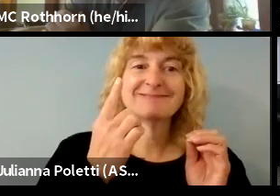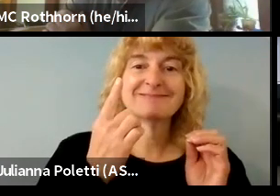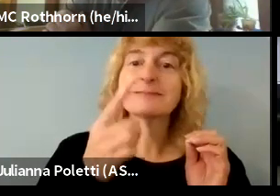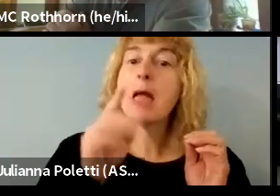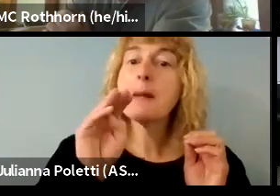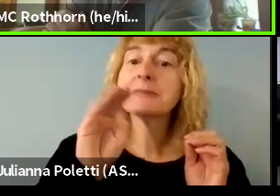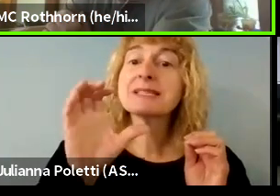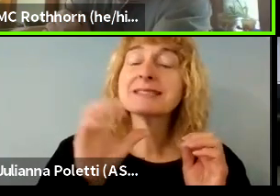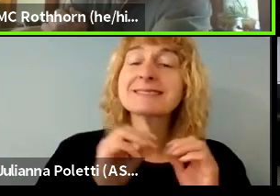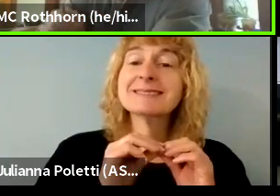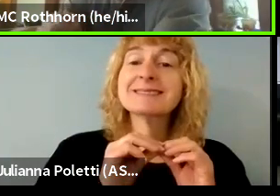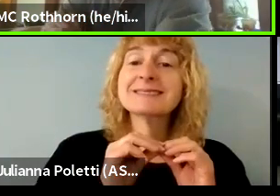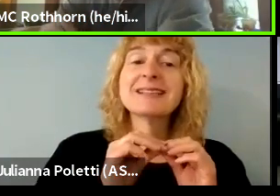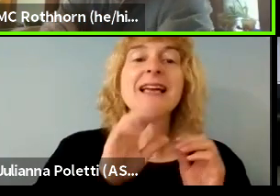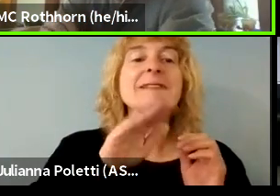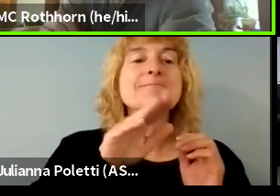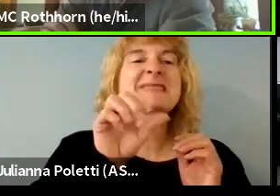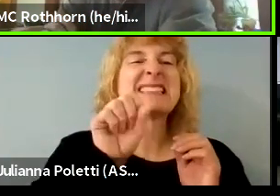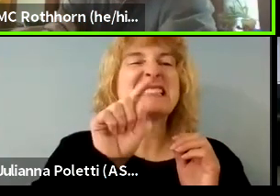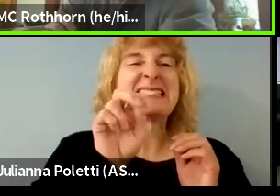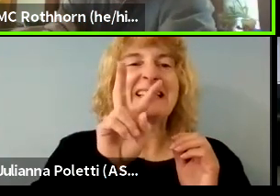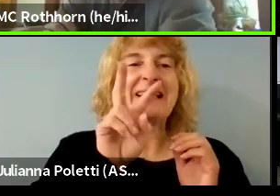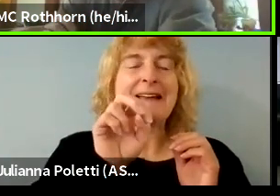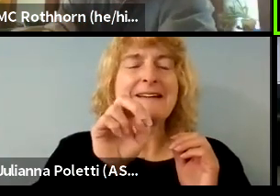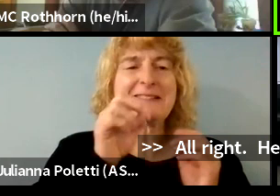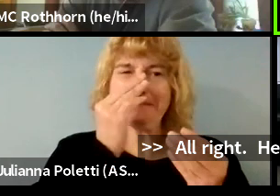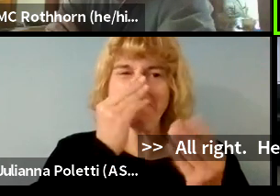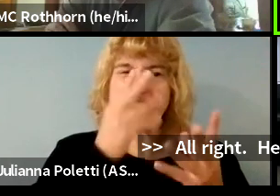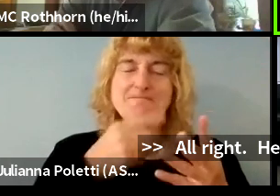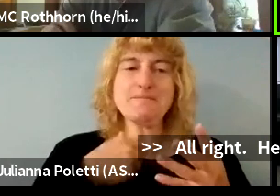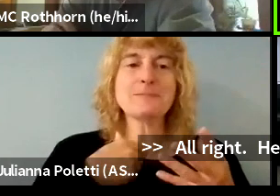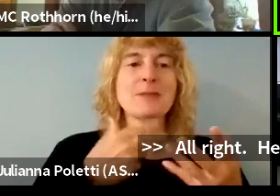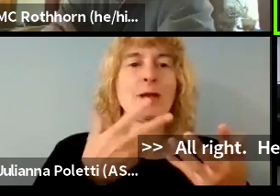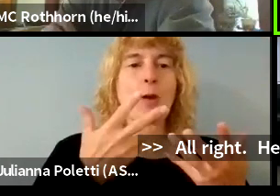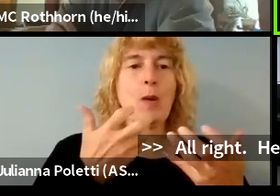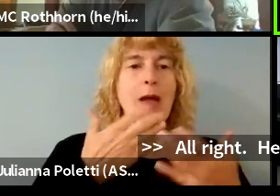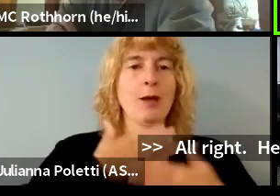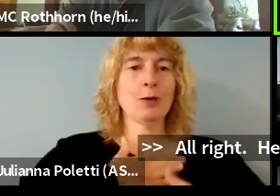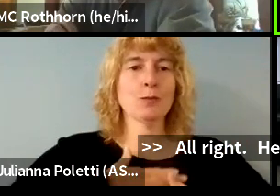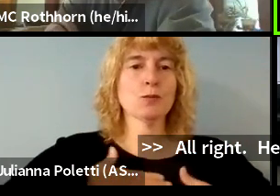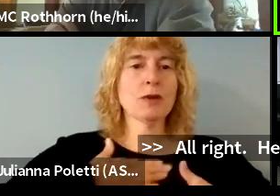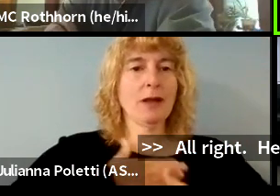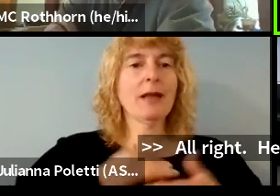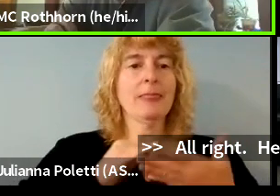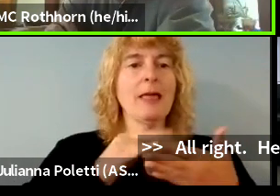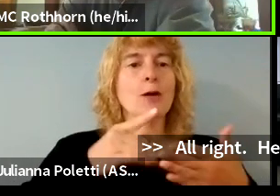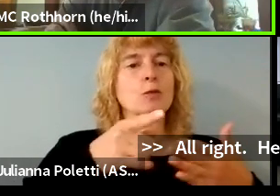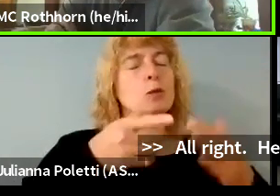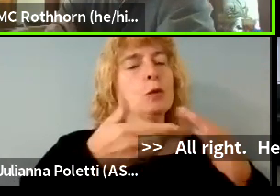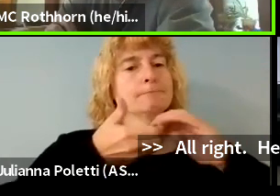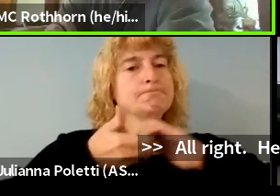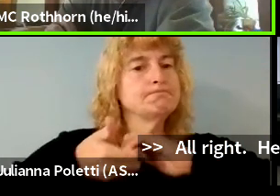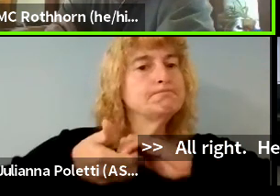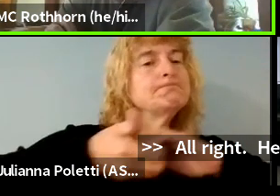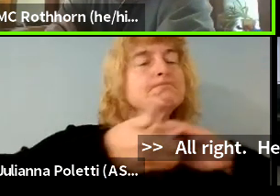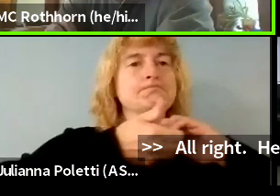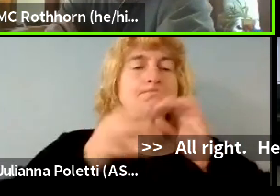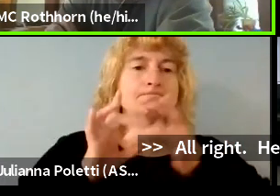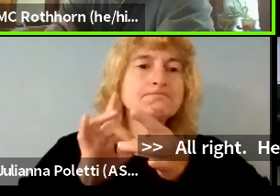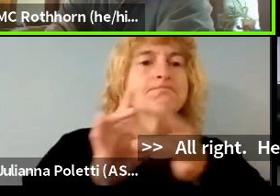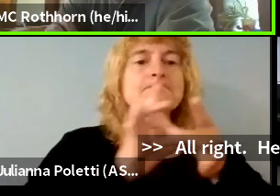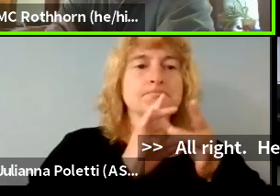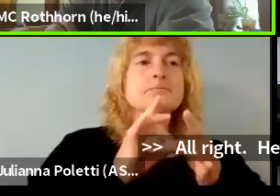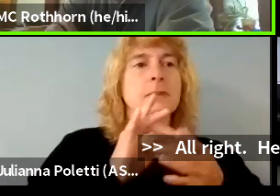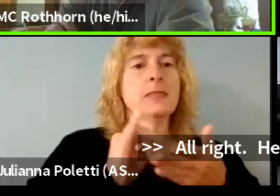MC? Sorry, Steve, I just wanted to appreciate that that you're threading a needle, and I appreciate your steps, the steps that